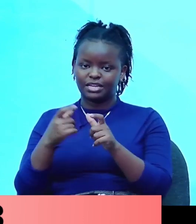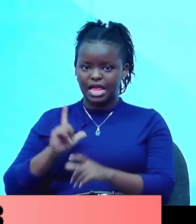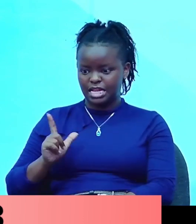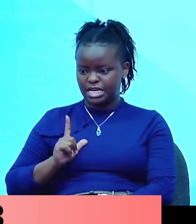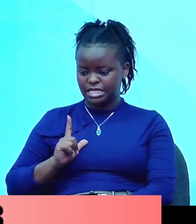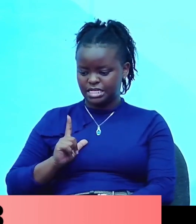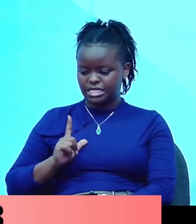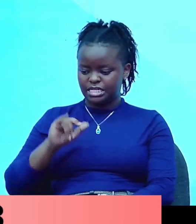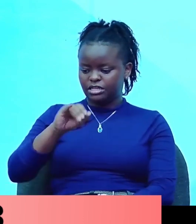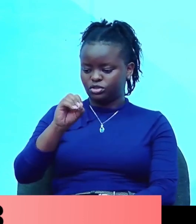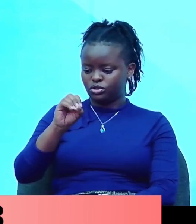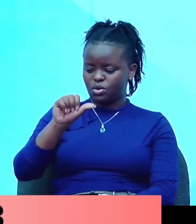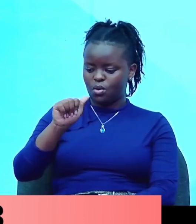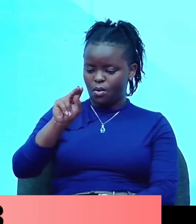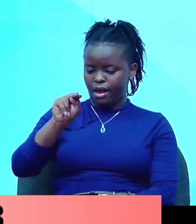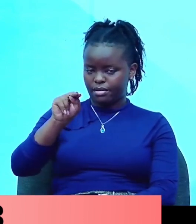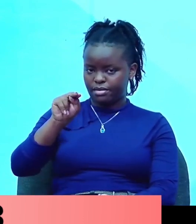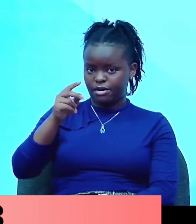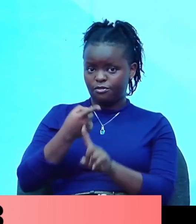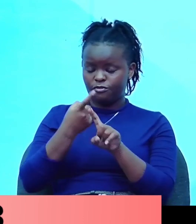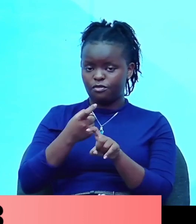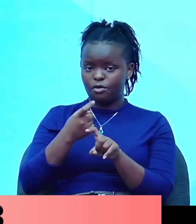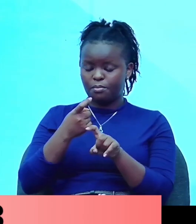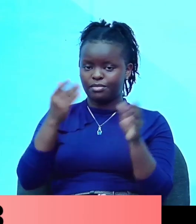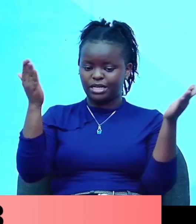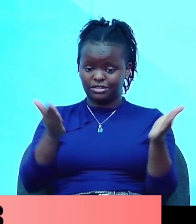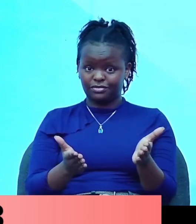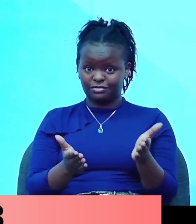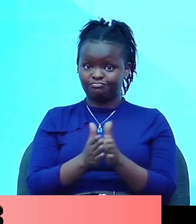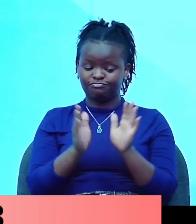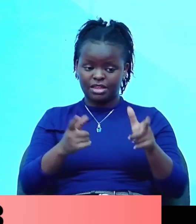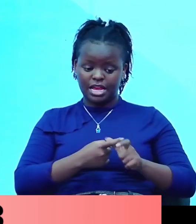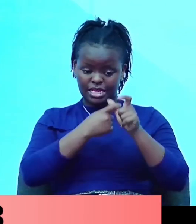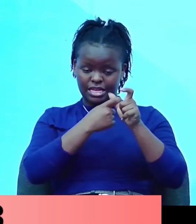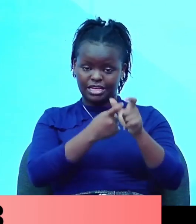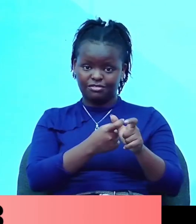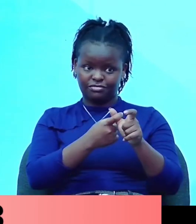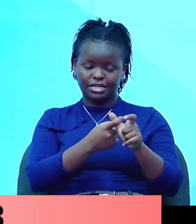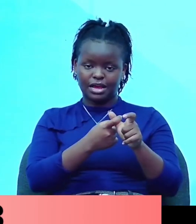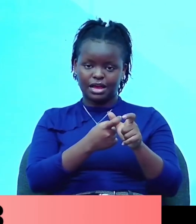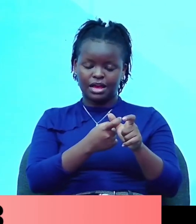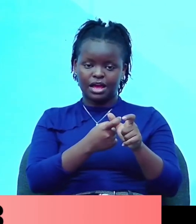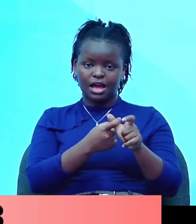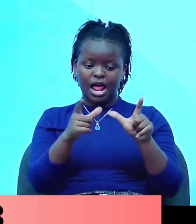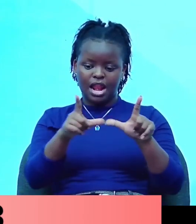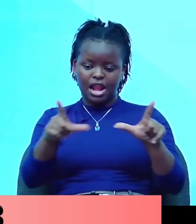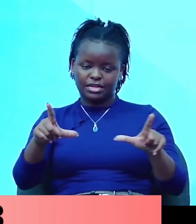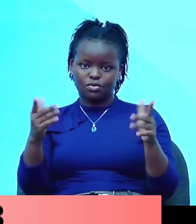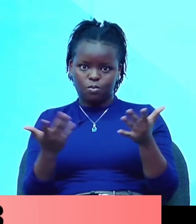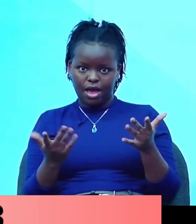called Joanne, from Great Rift, and we awarded her a plot in Vipingo. Nice.